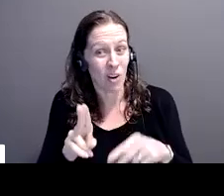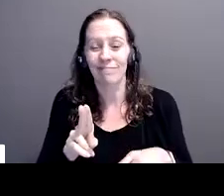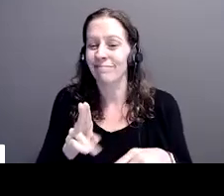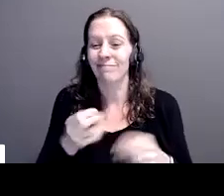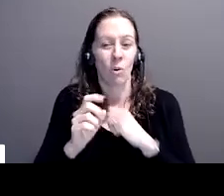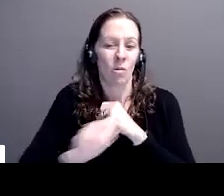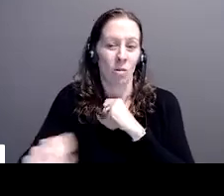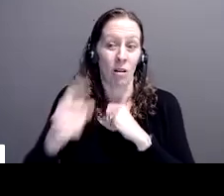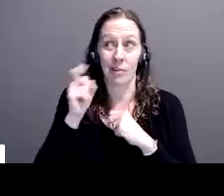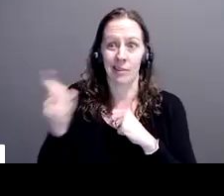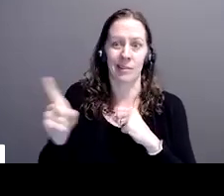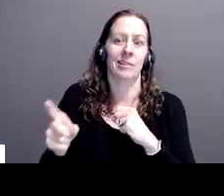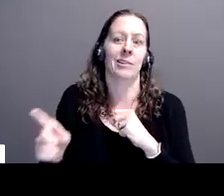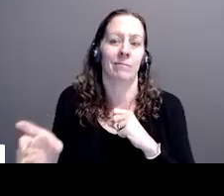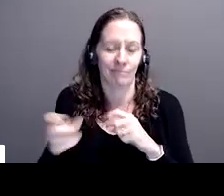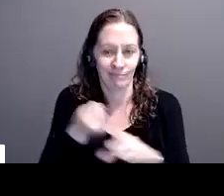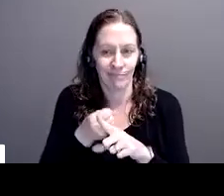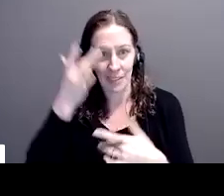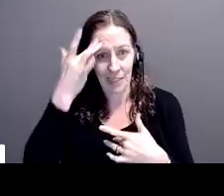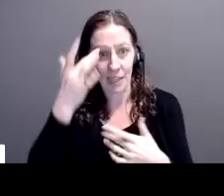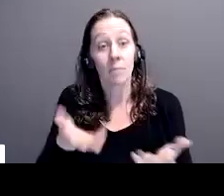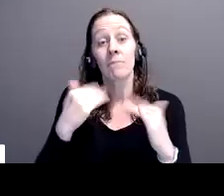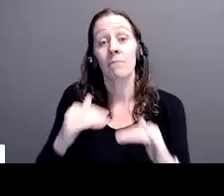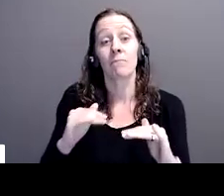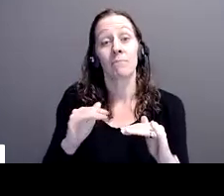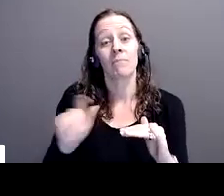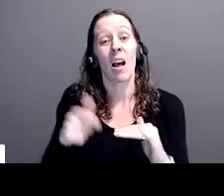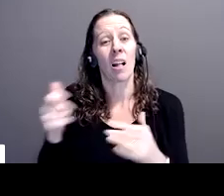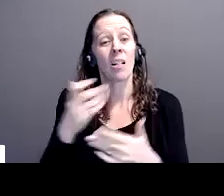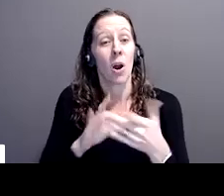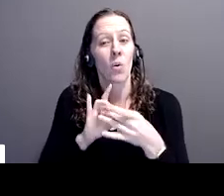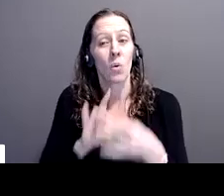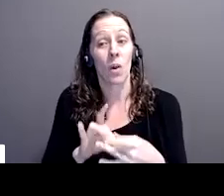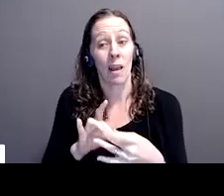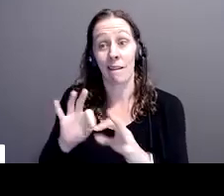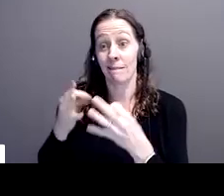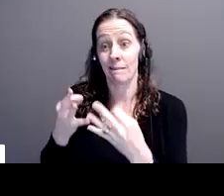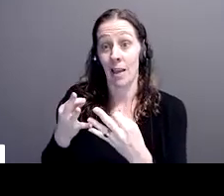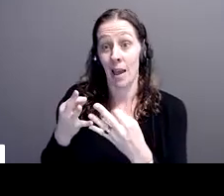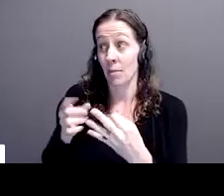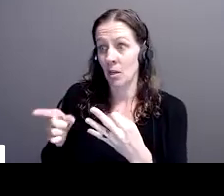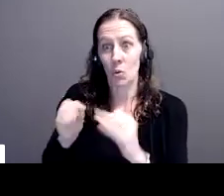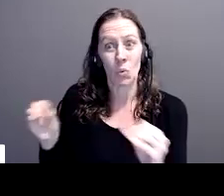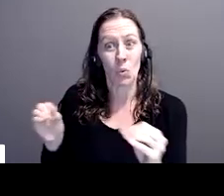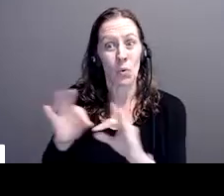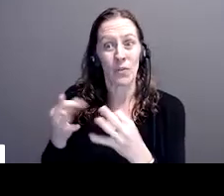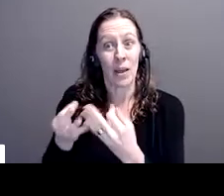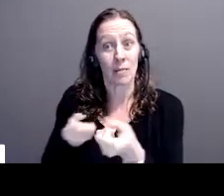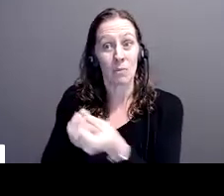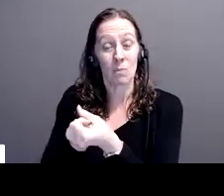The other piece, the other implication is around family reunification. So because women are coming to us without family supports,